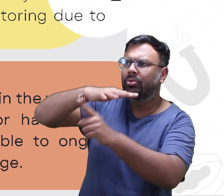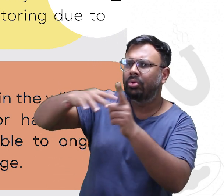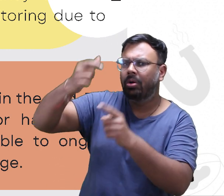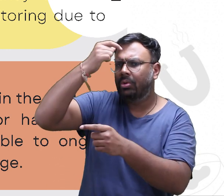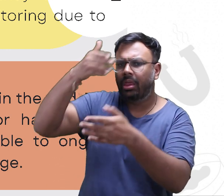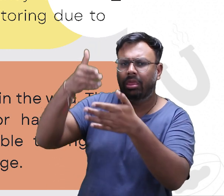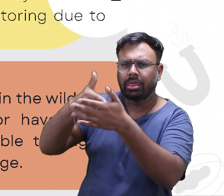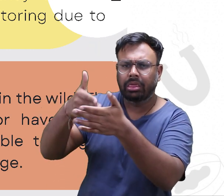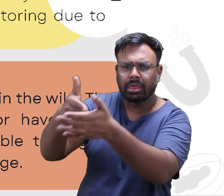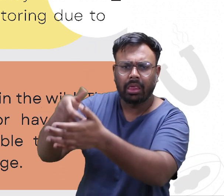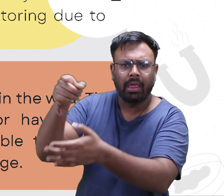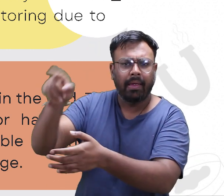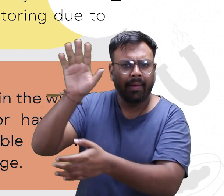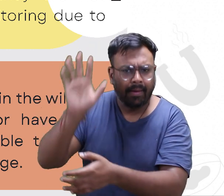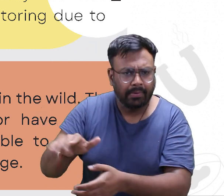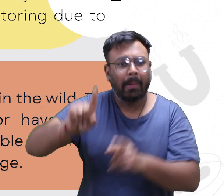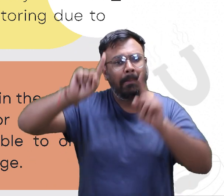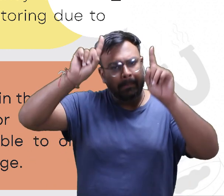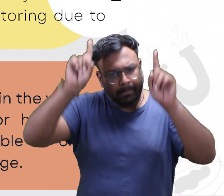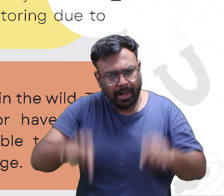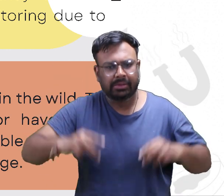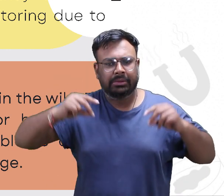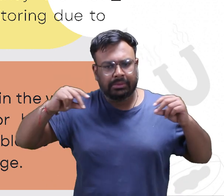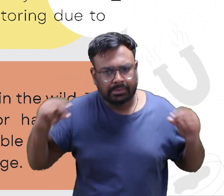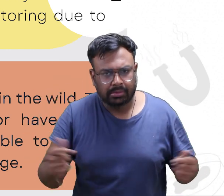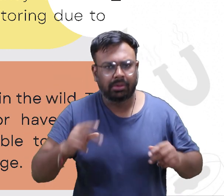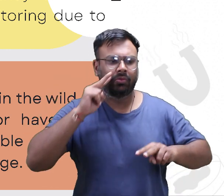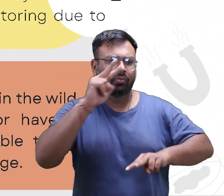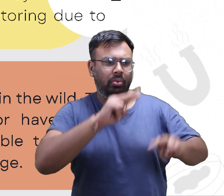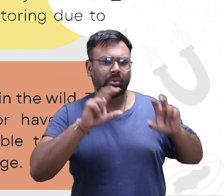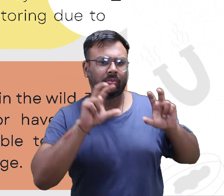While they are not currently considered threatened,